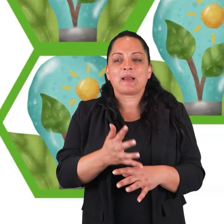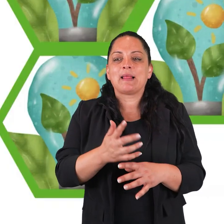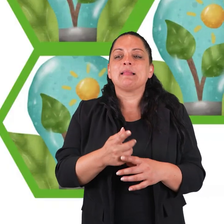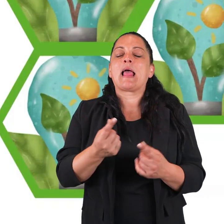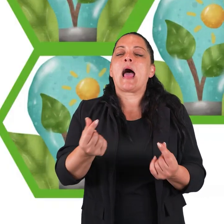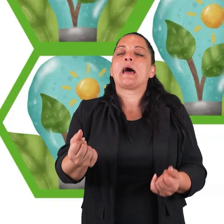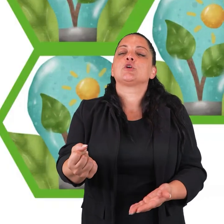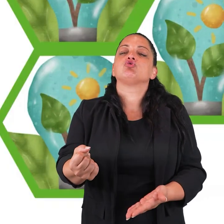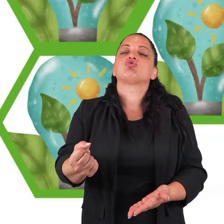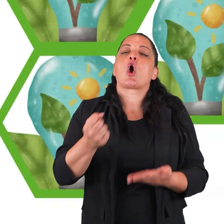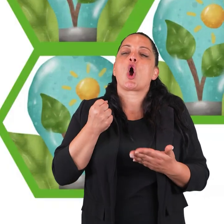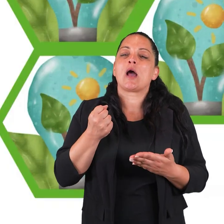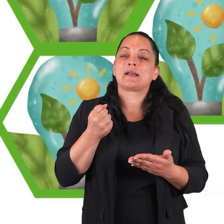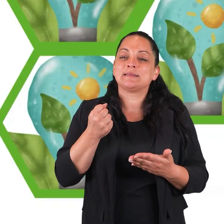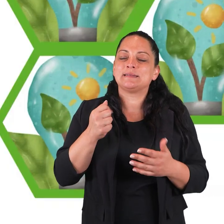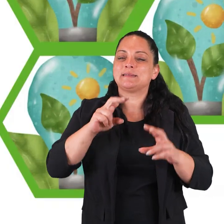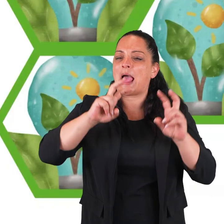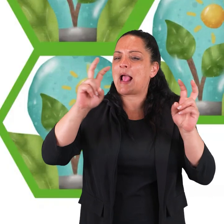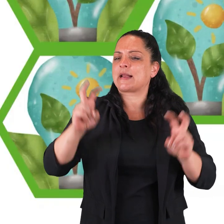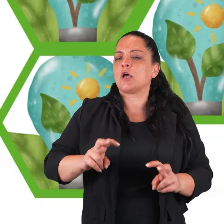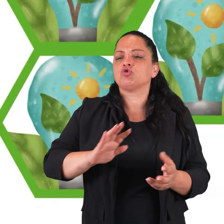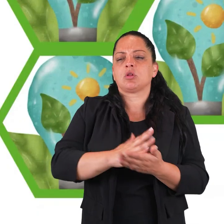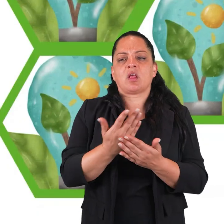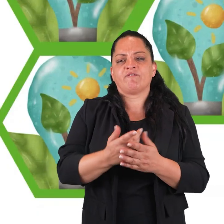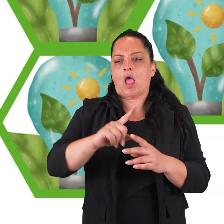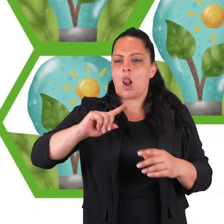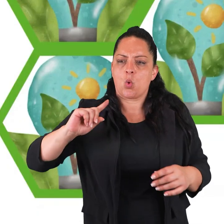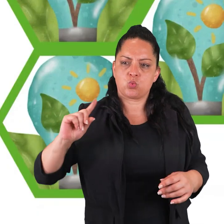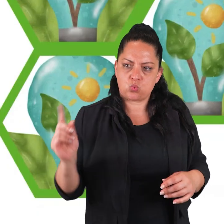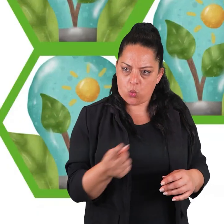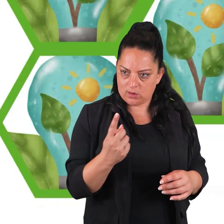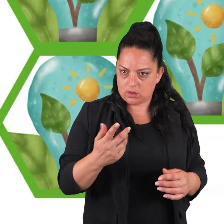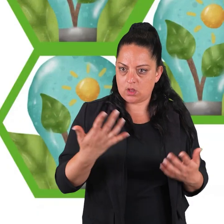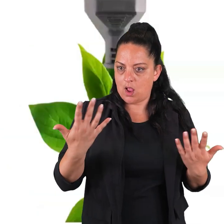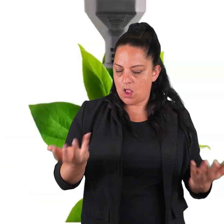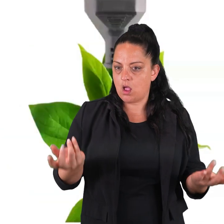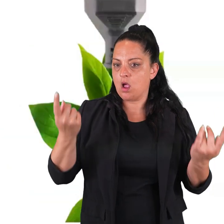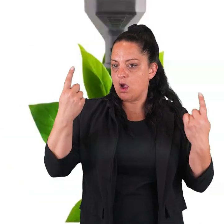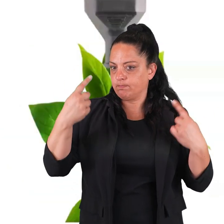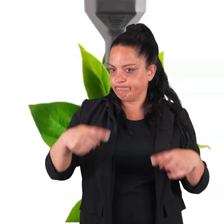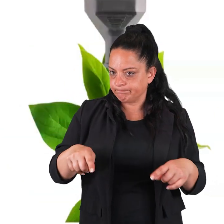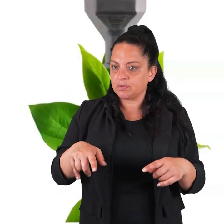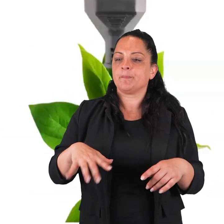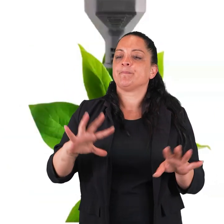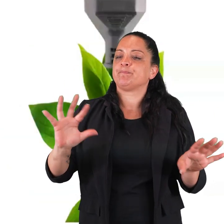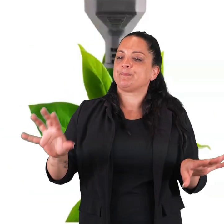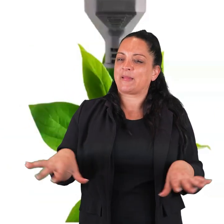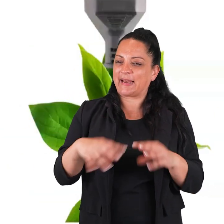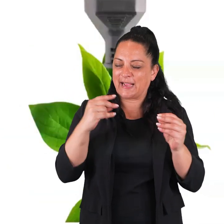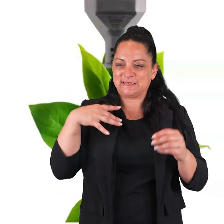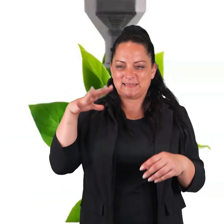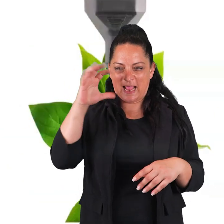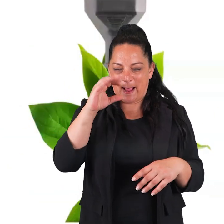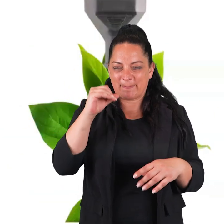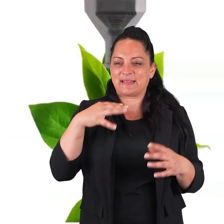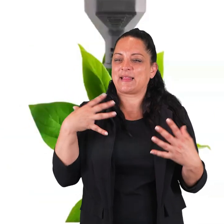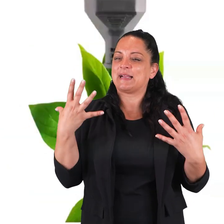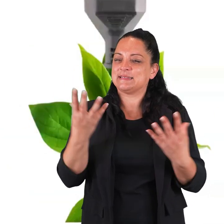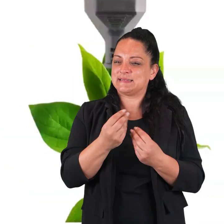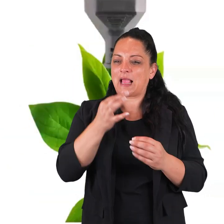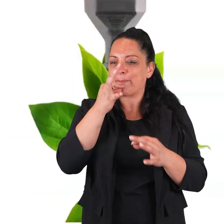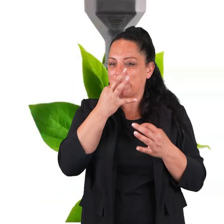accessibility of energy resources for everyone. So first of all, let's start with